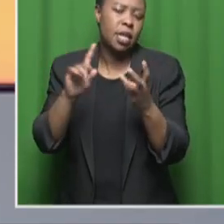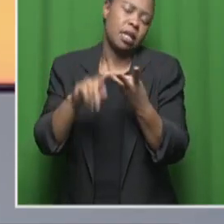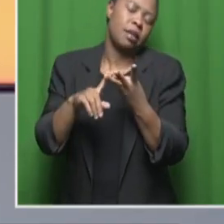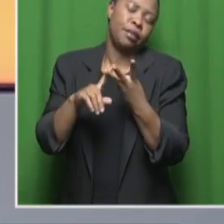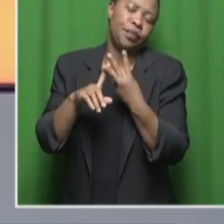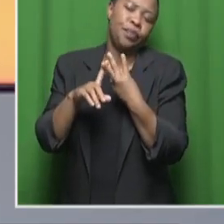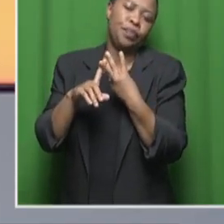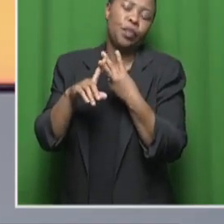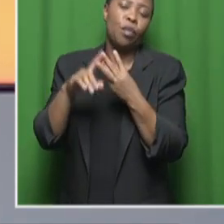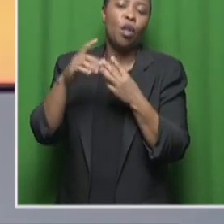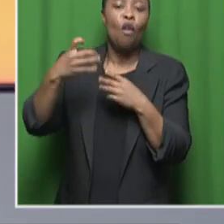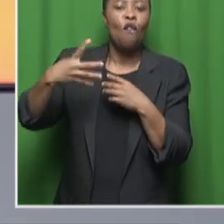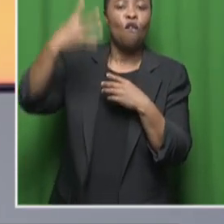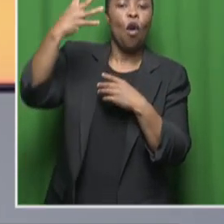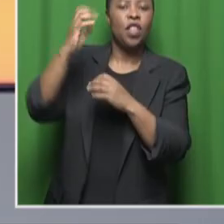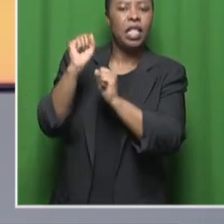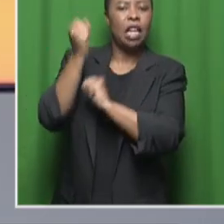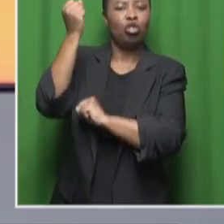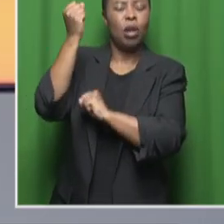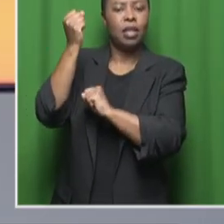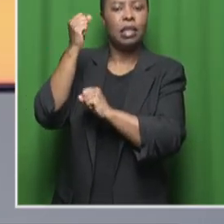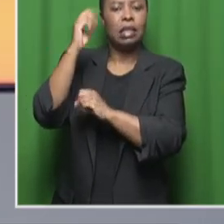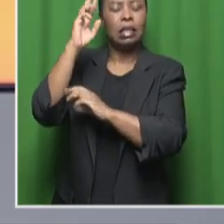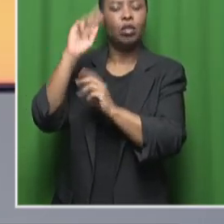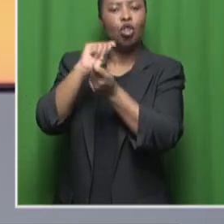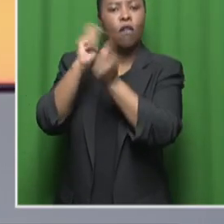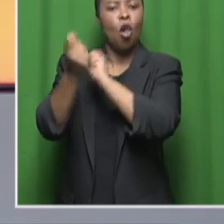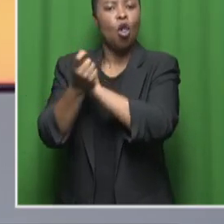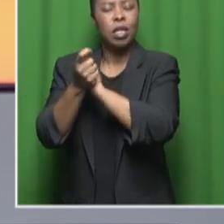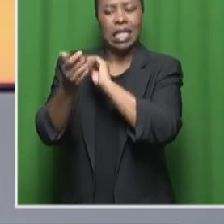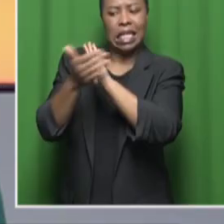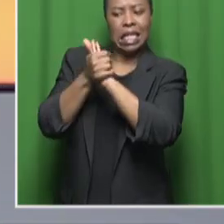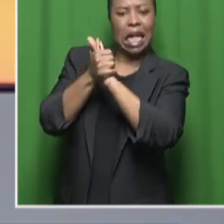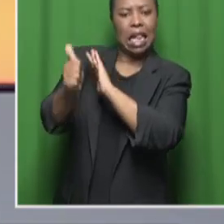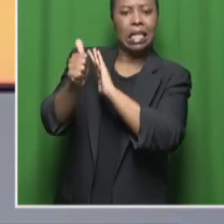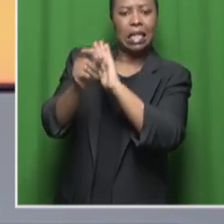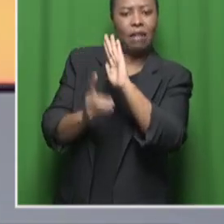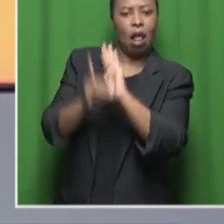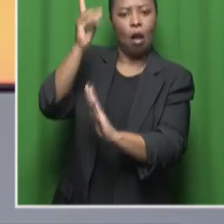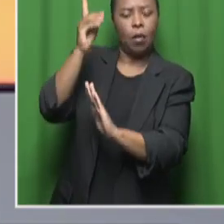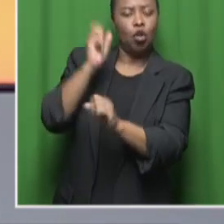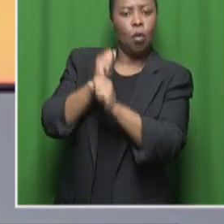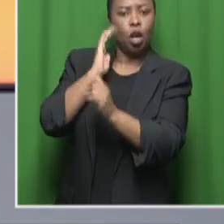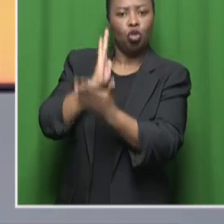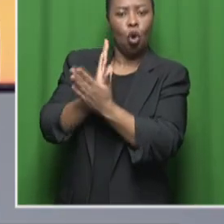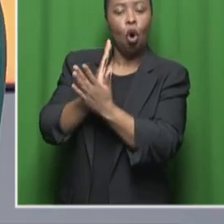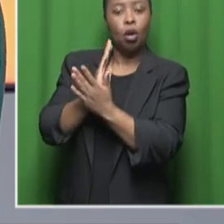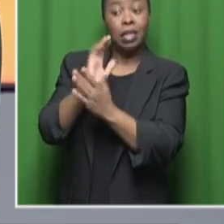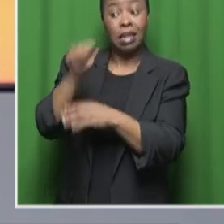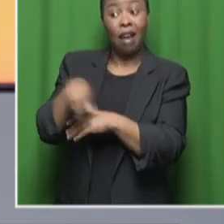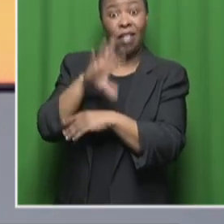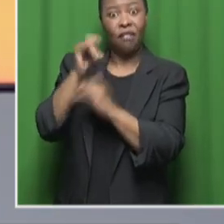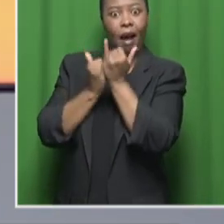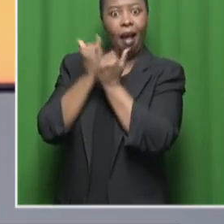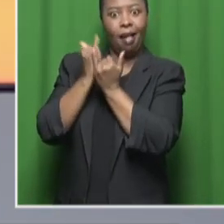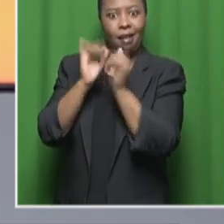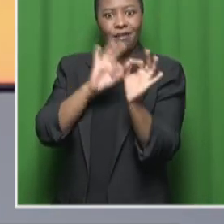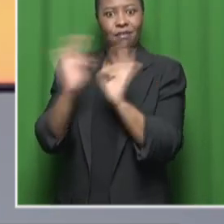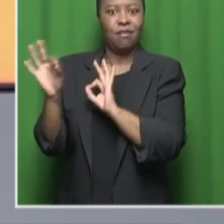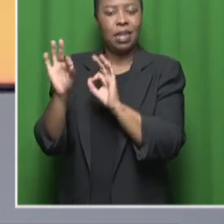of a fourth industrial revolution, the curriculum at large, skills development, just to make South Africa more competitive, but also restore her